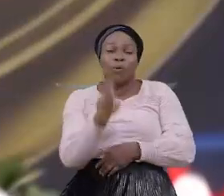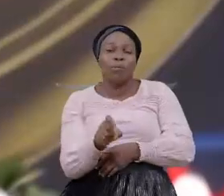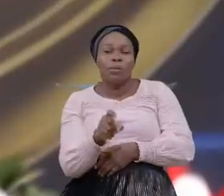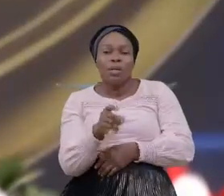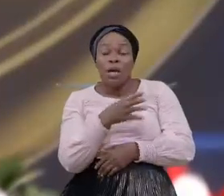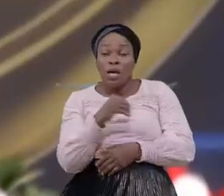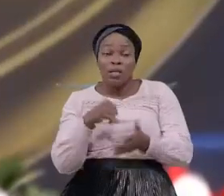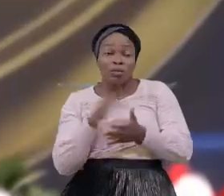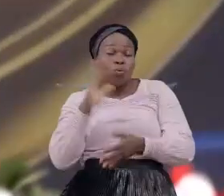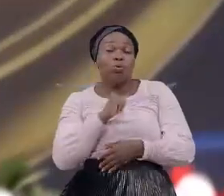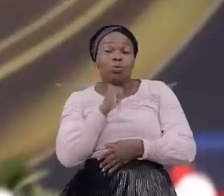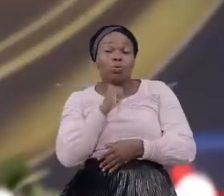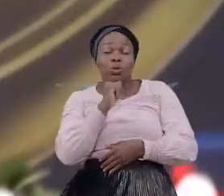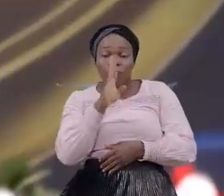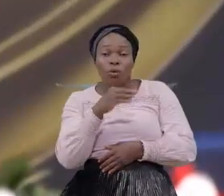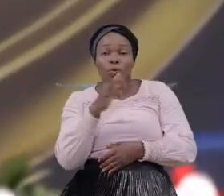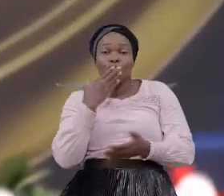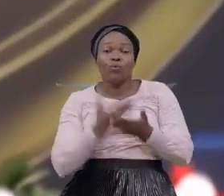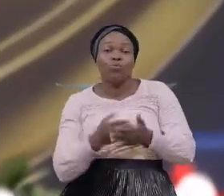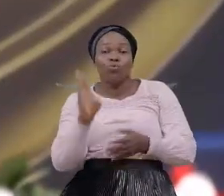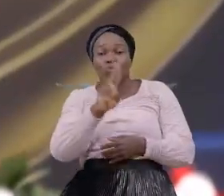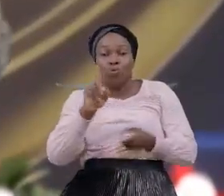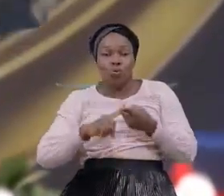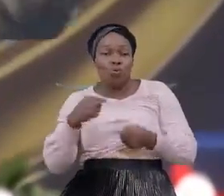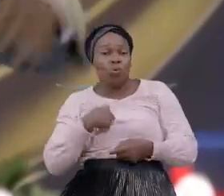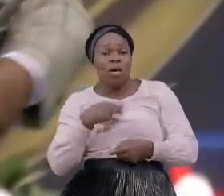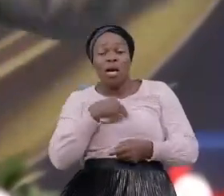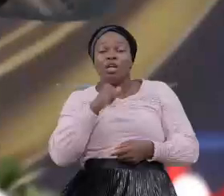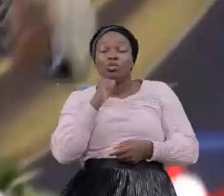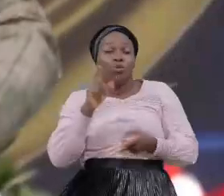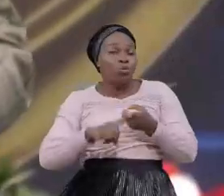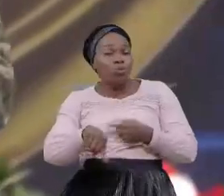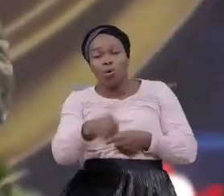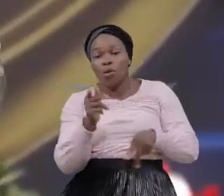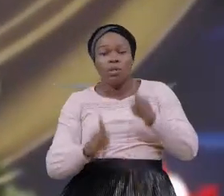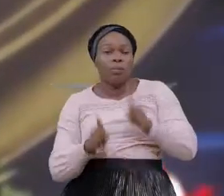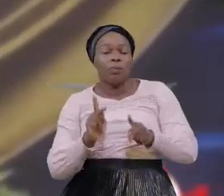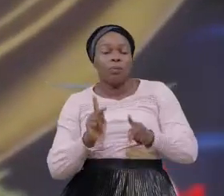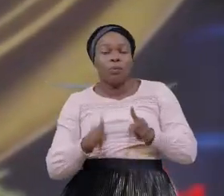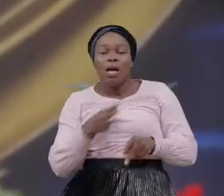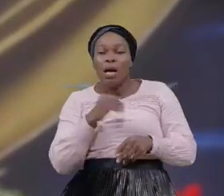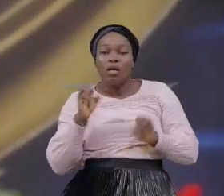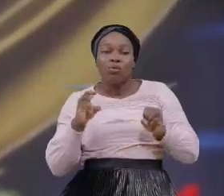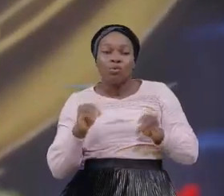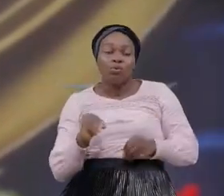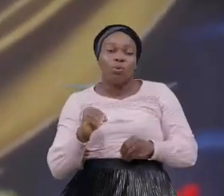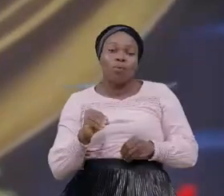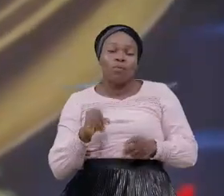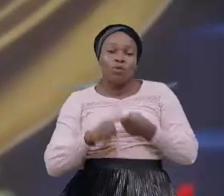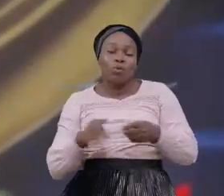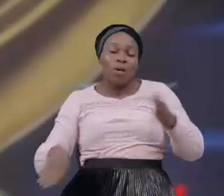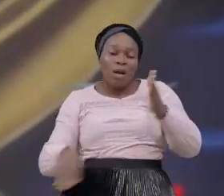to talk of being of good use to other people. And so cast away your transgression.